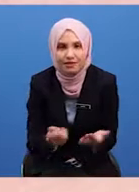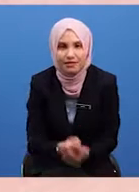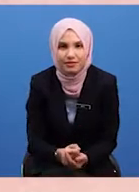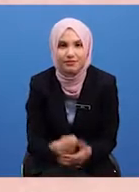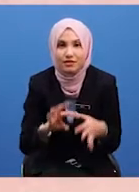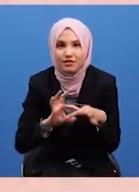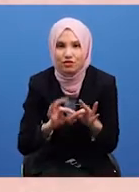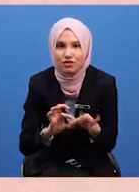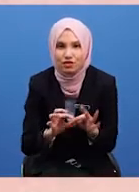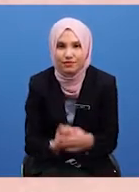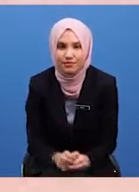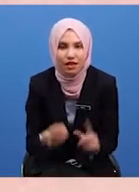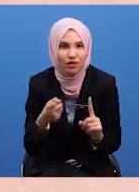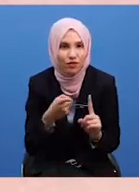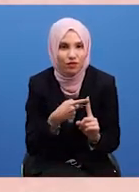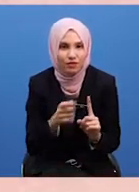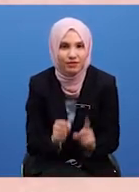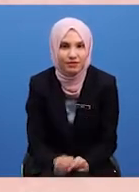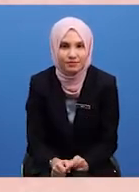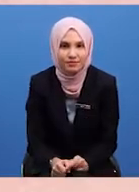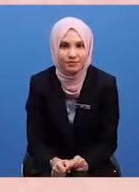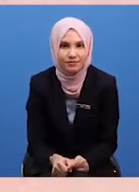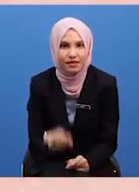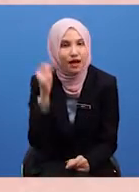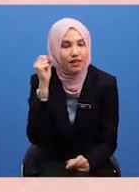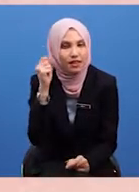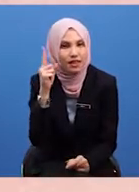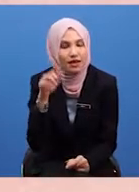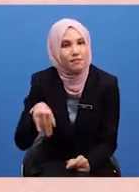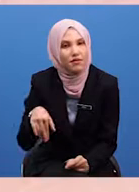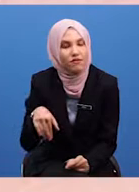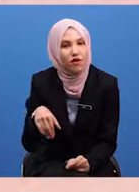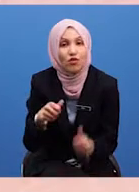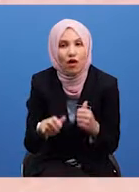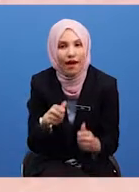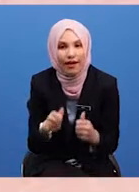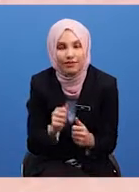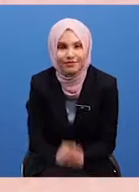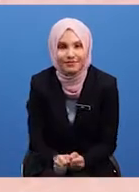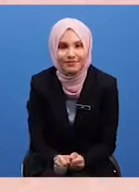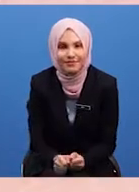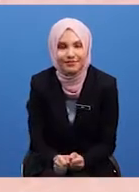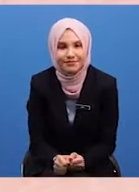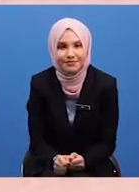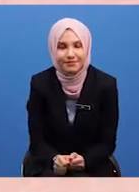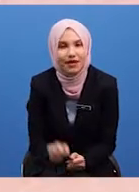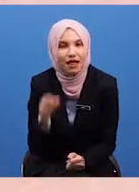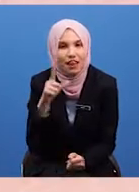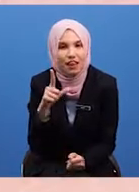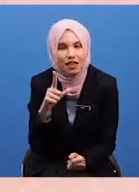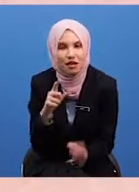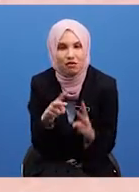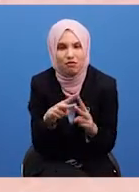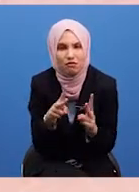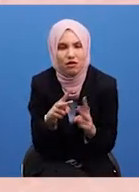story. The first theme is think before you act. In this story, Lin really